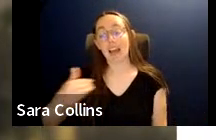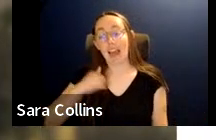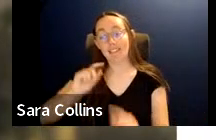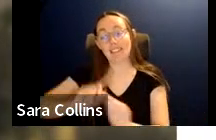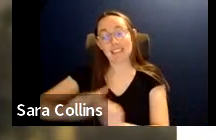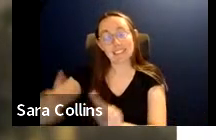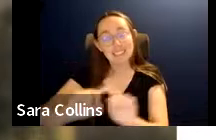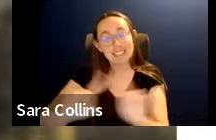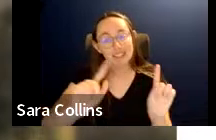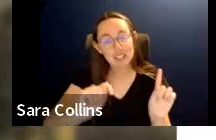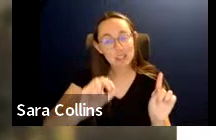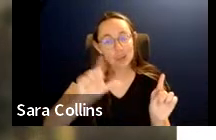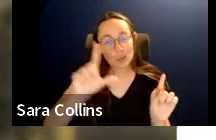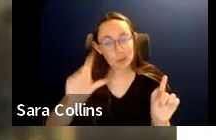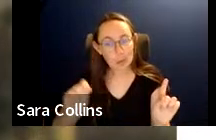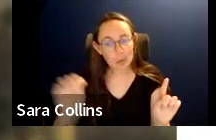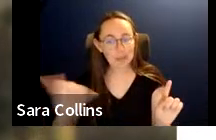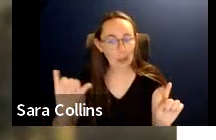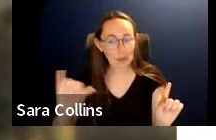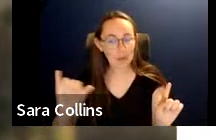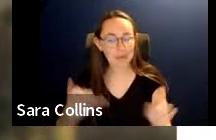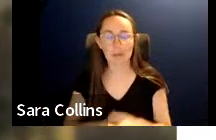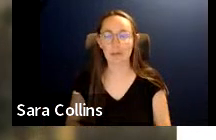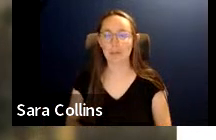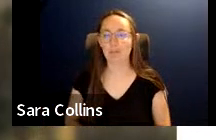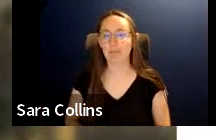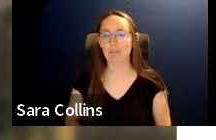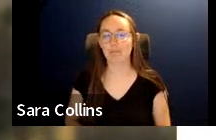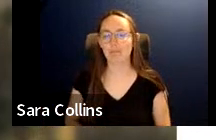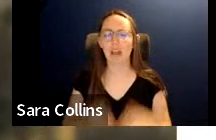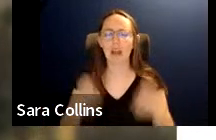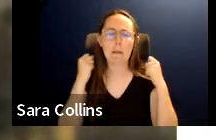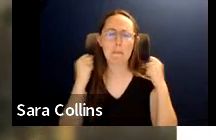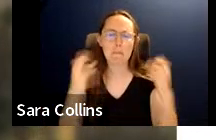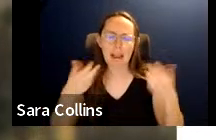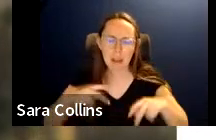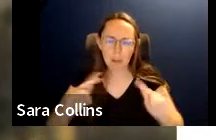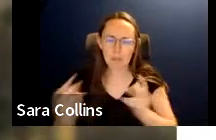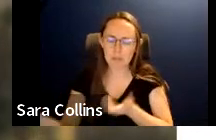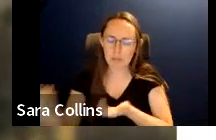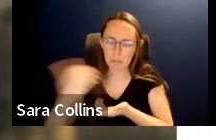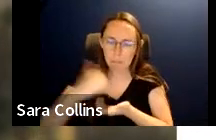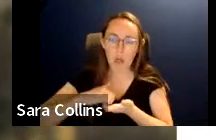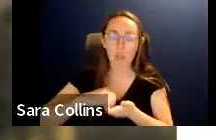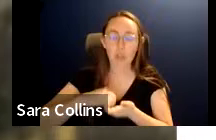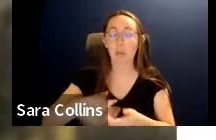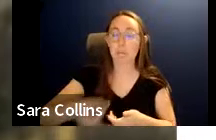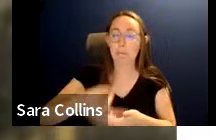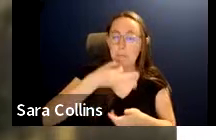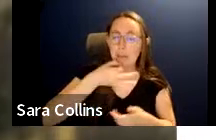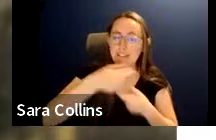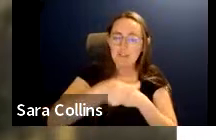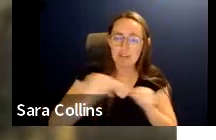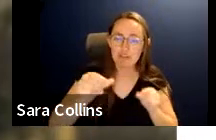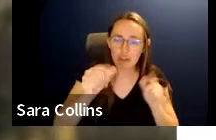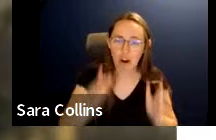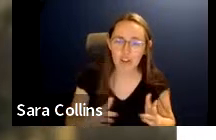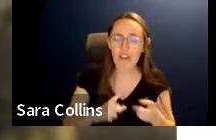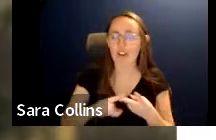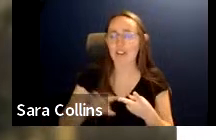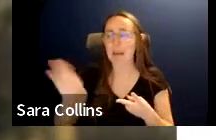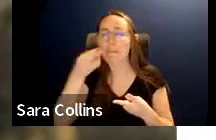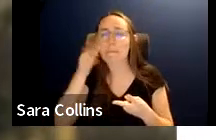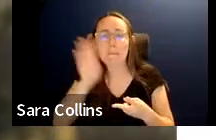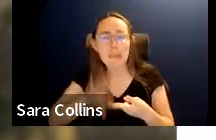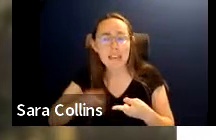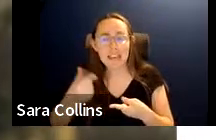well. And lots of partnering opportunities. I mentioned Master Gardeners and the Bee Guild. Those are just two. We also have